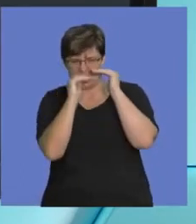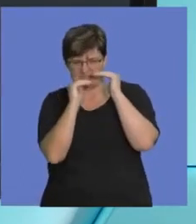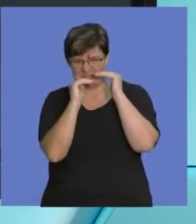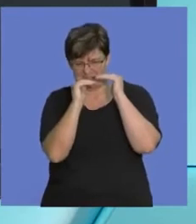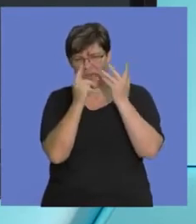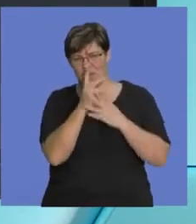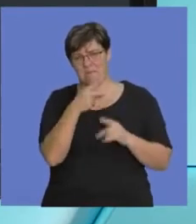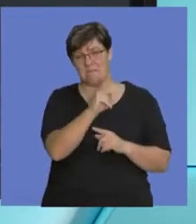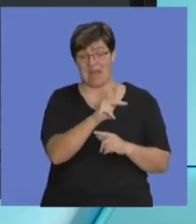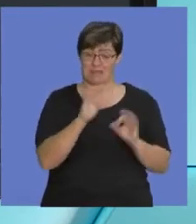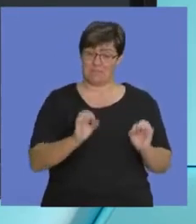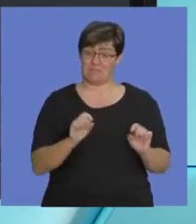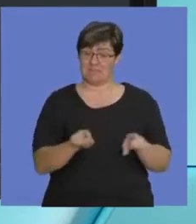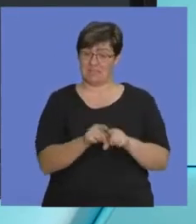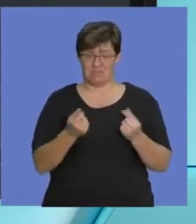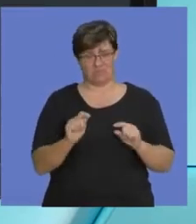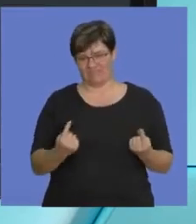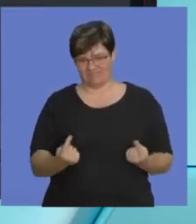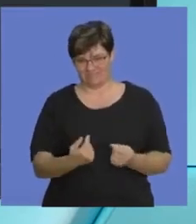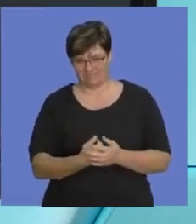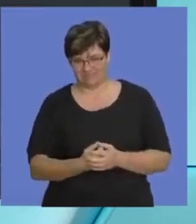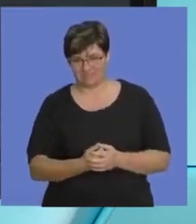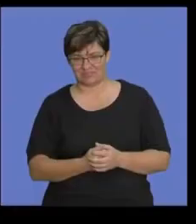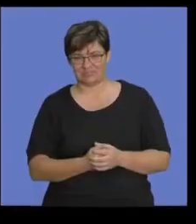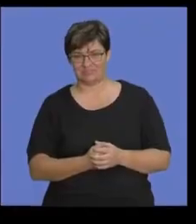than whatever that you bought it for.